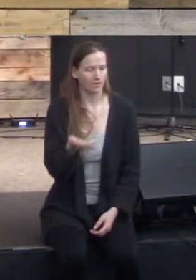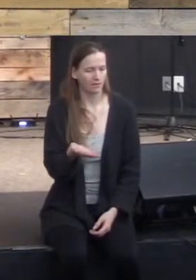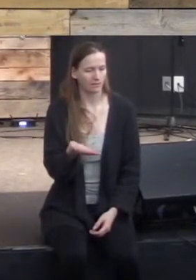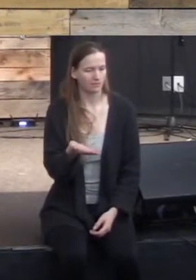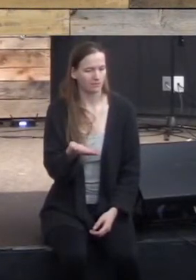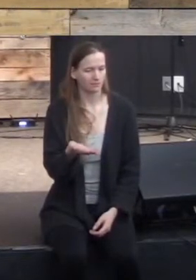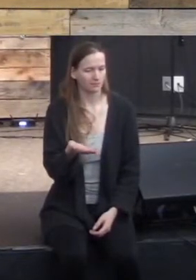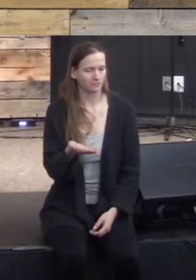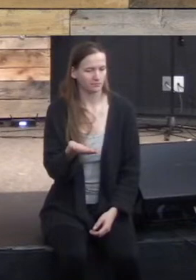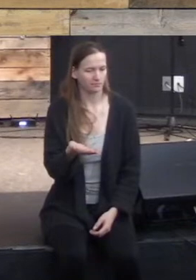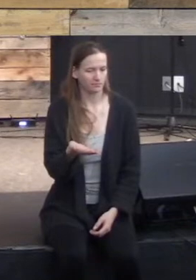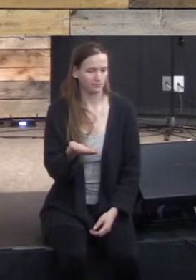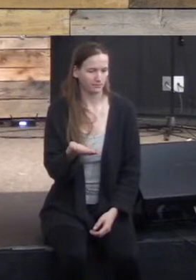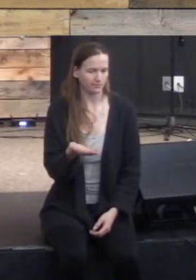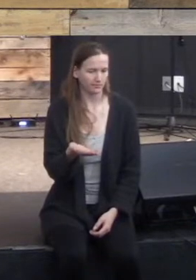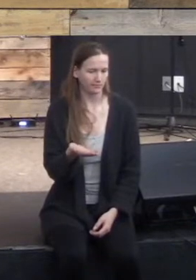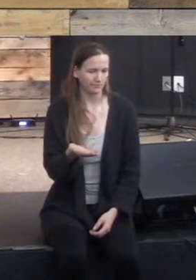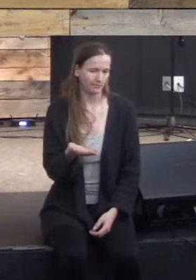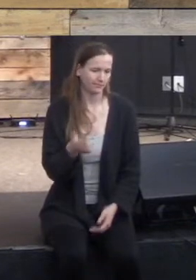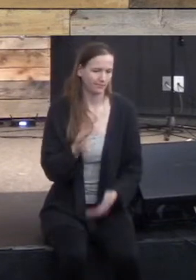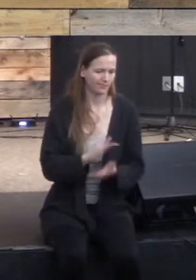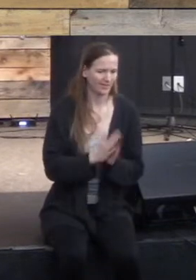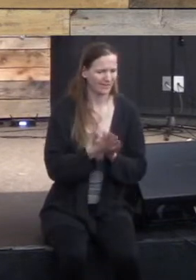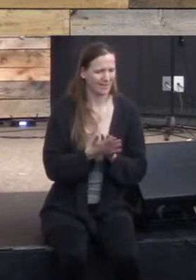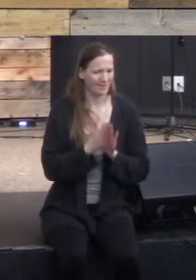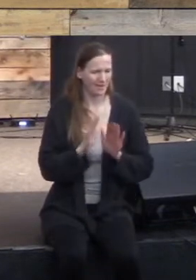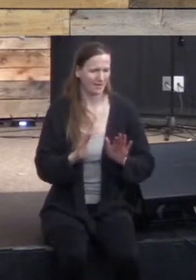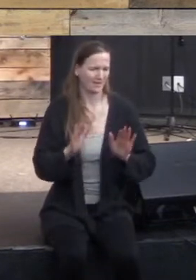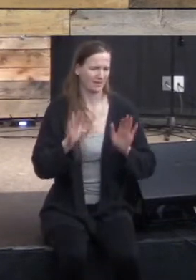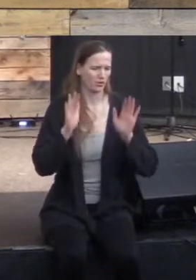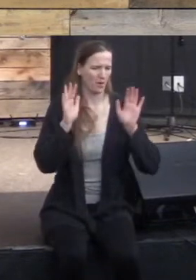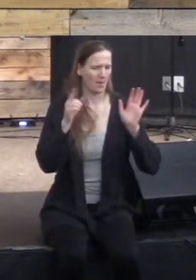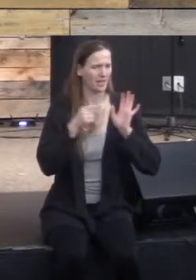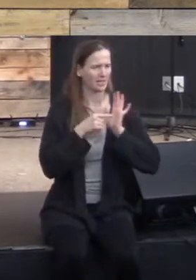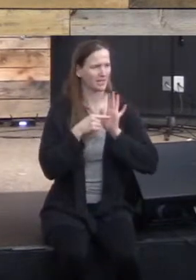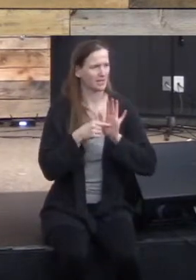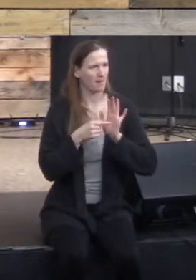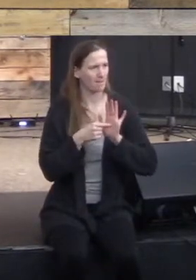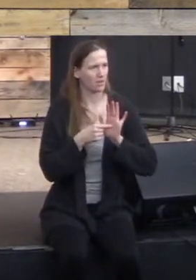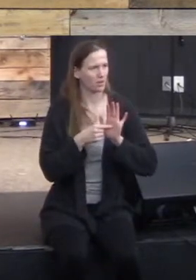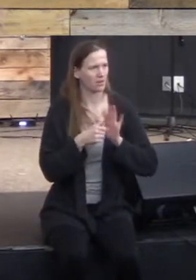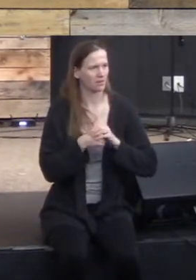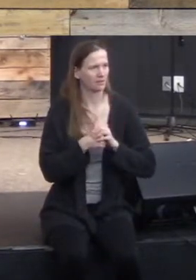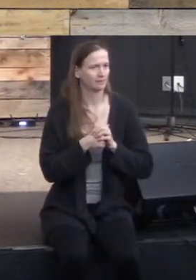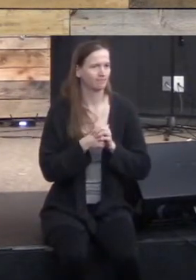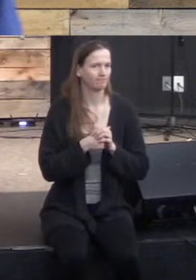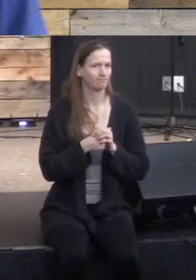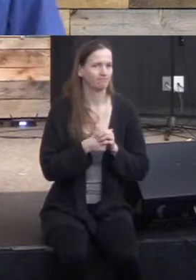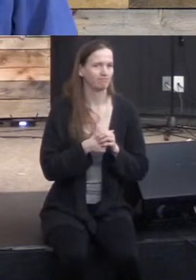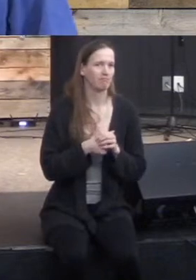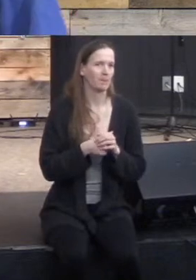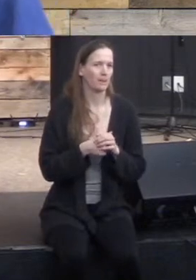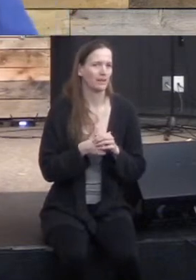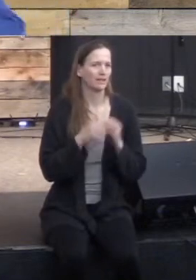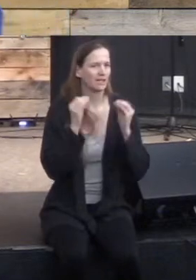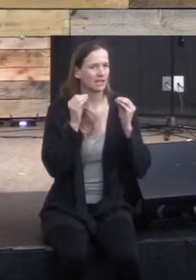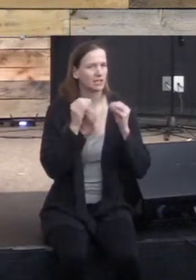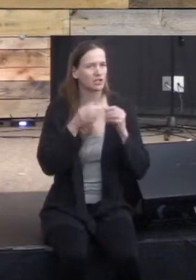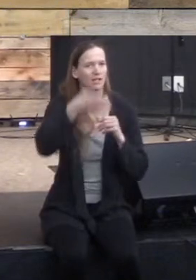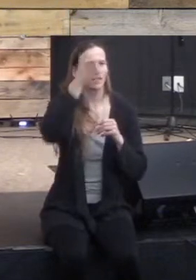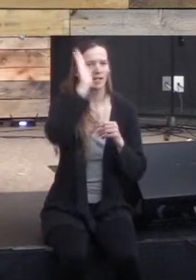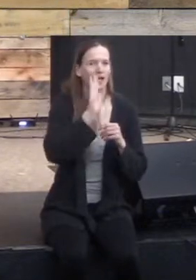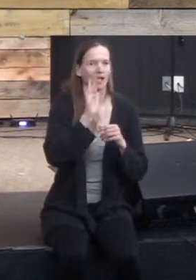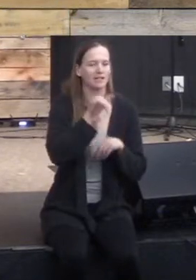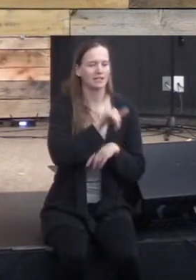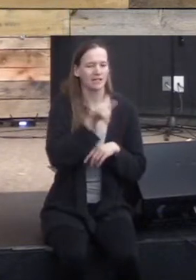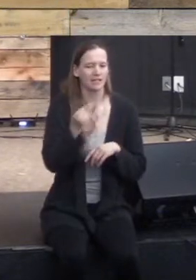incredible kind of symbol, kind of guide, kind of God is the same yesterday, today, and tomorrow. This is